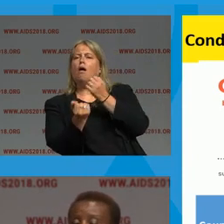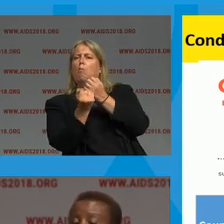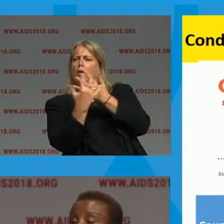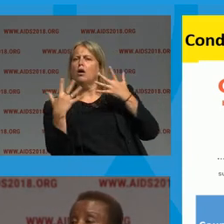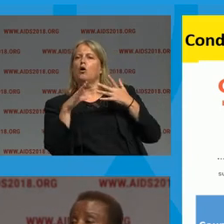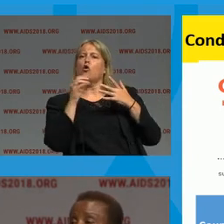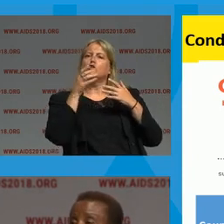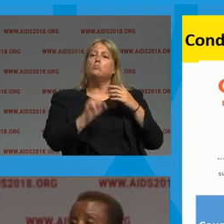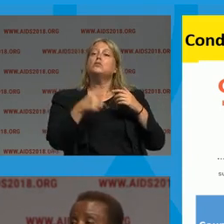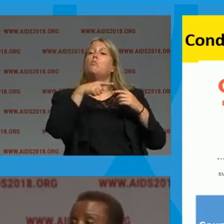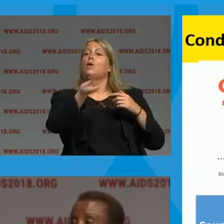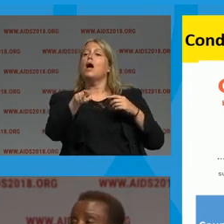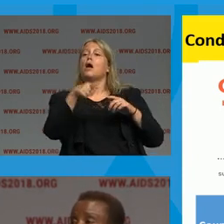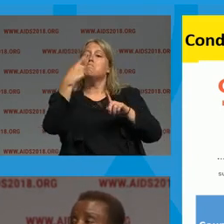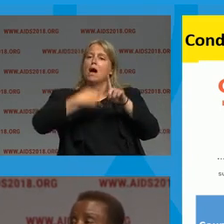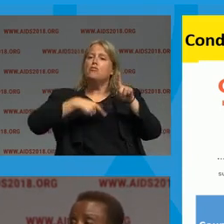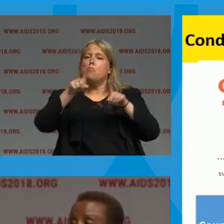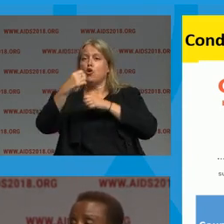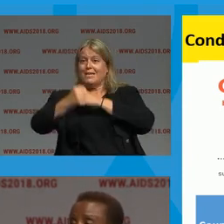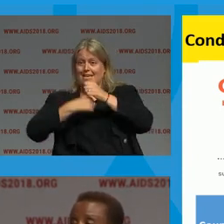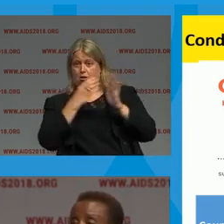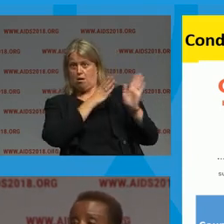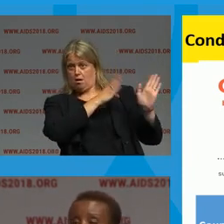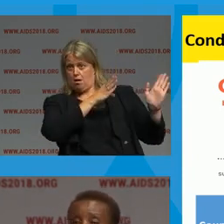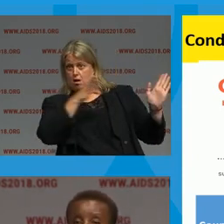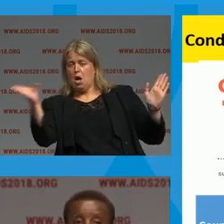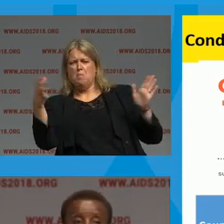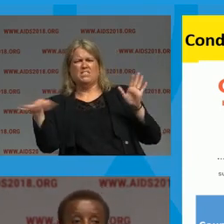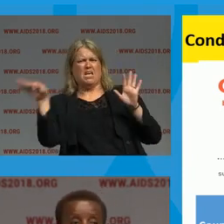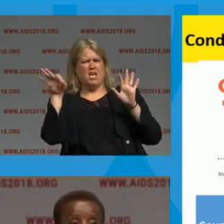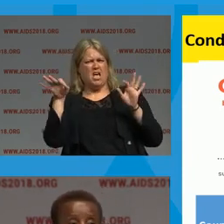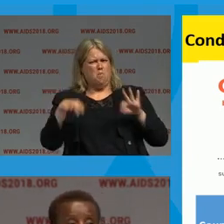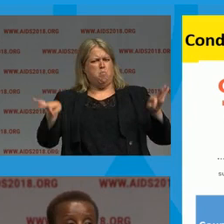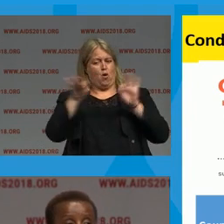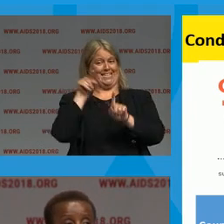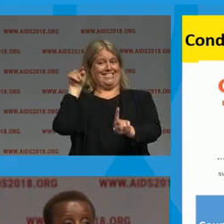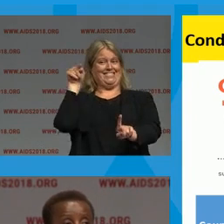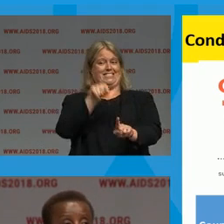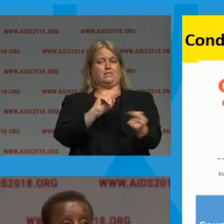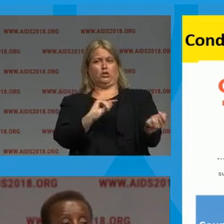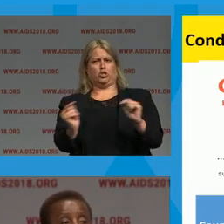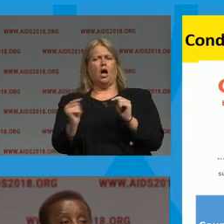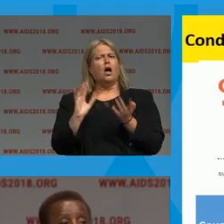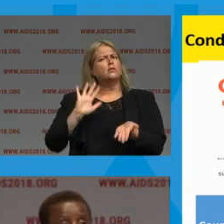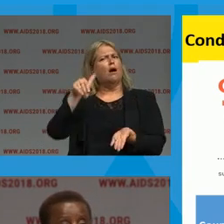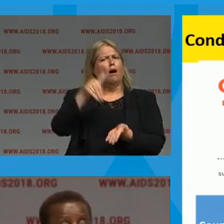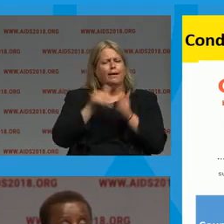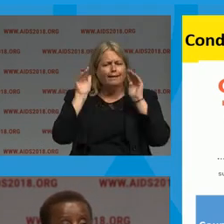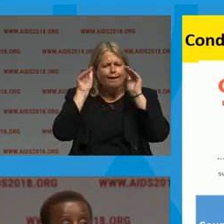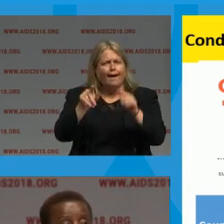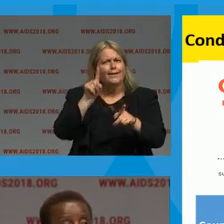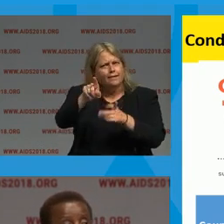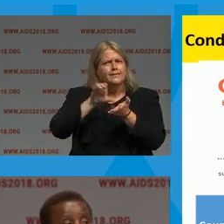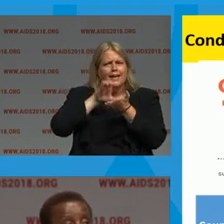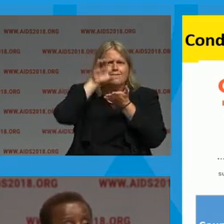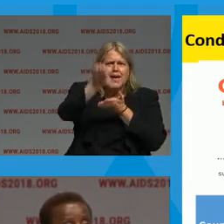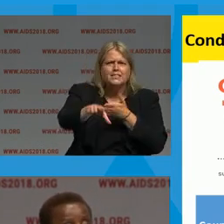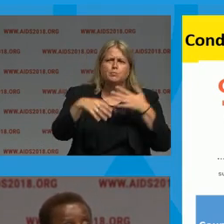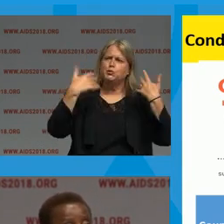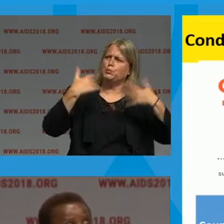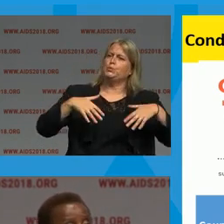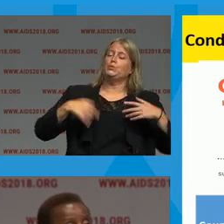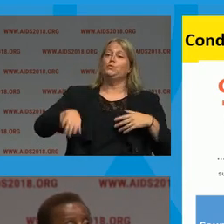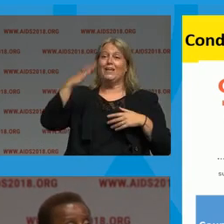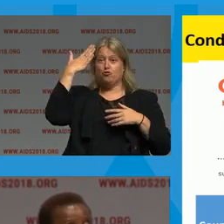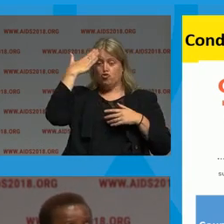of condoms per man per year. It is important for us to go back to that discussion, to go back to those investments, because we know if